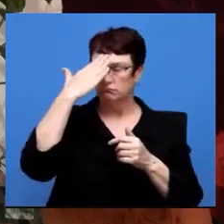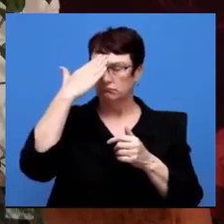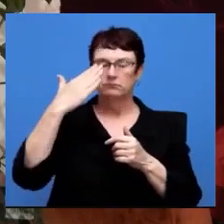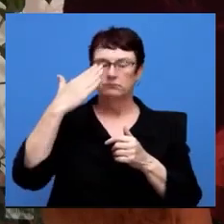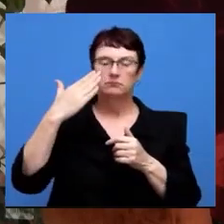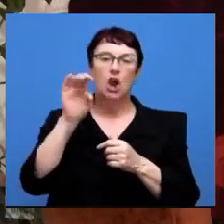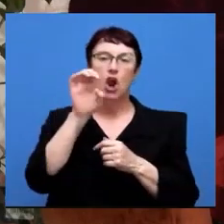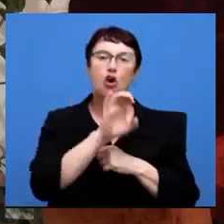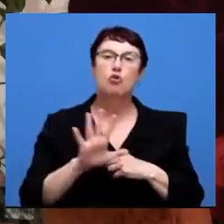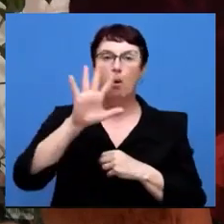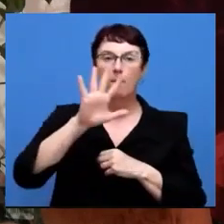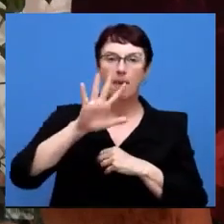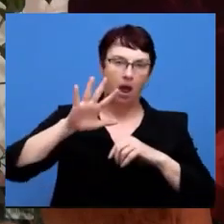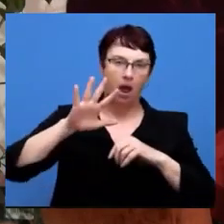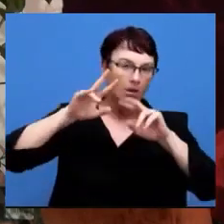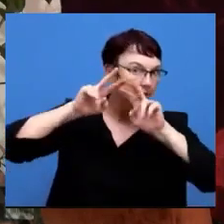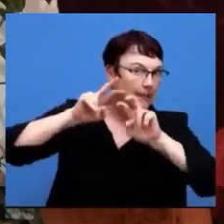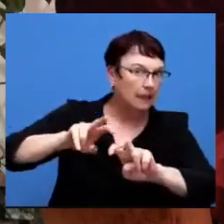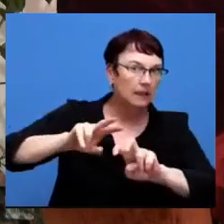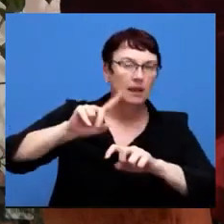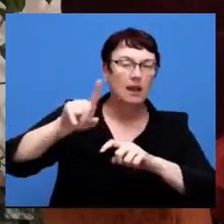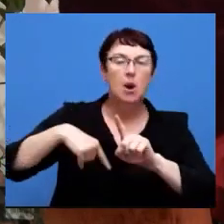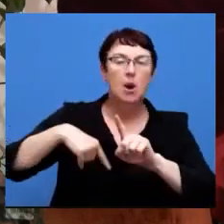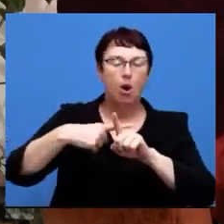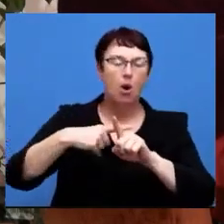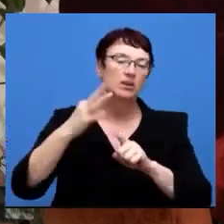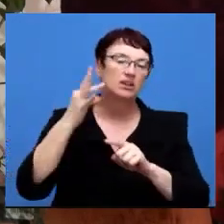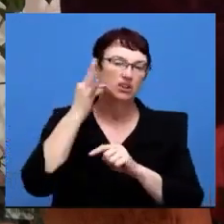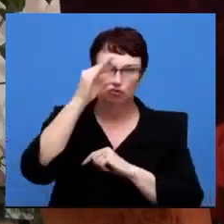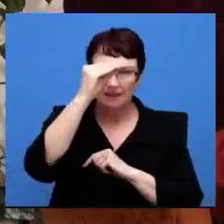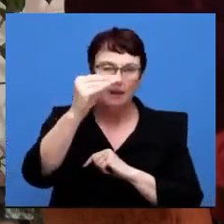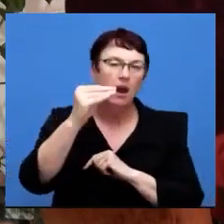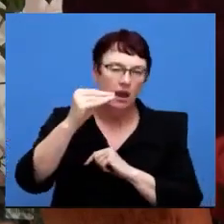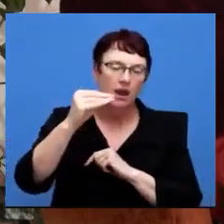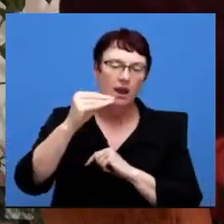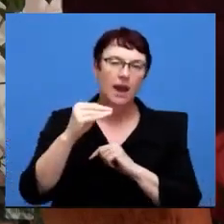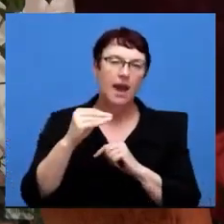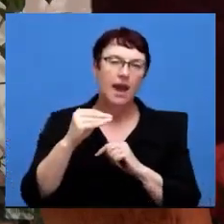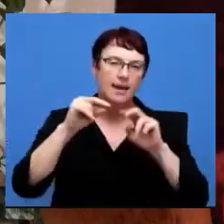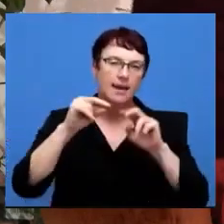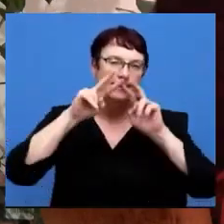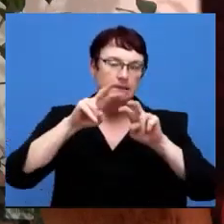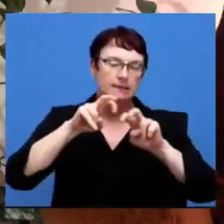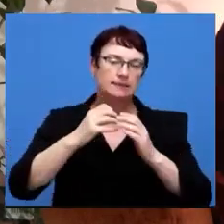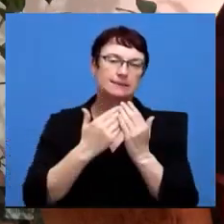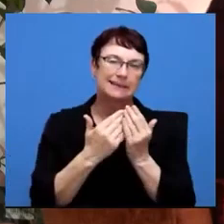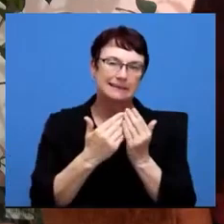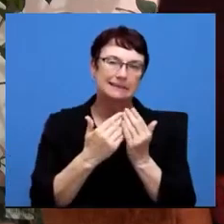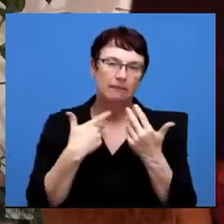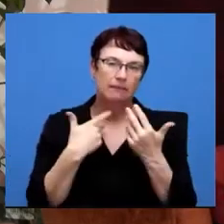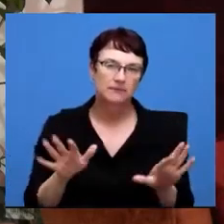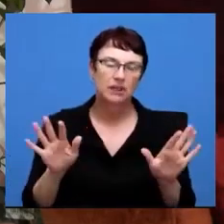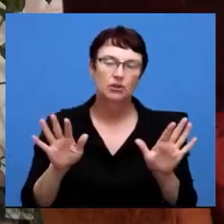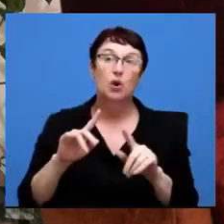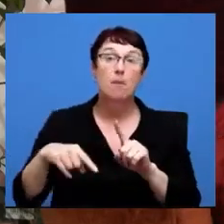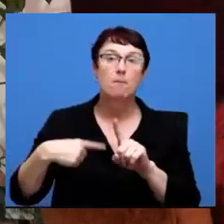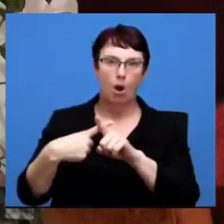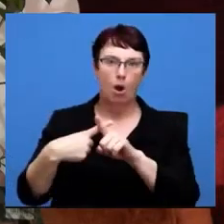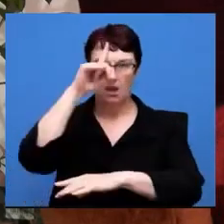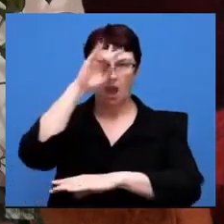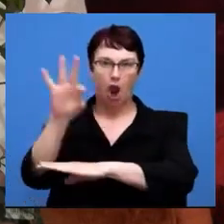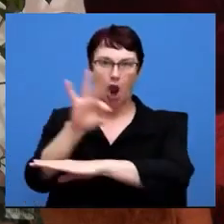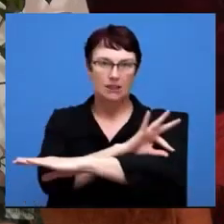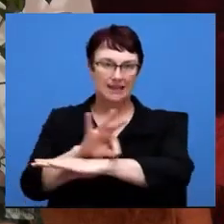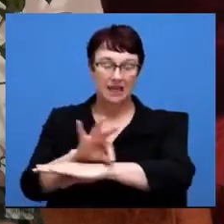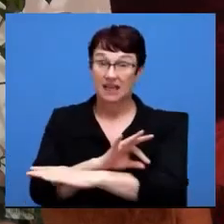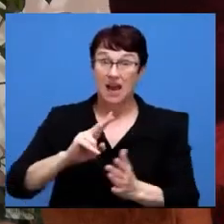studied gender studies additionally, so let's say we do everything. Everything it needs